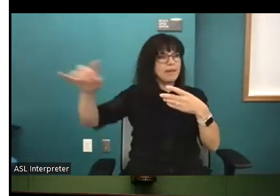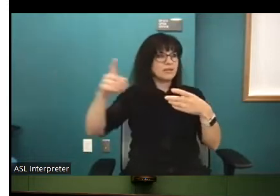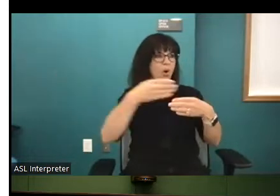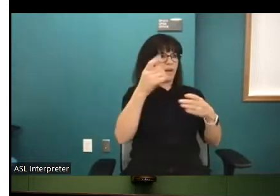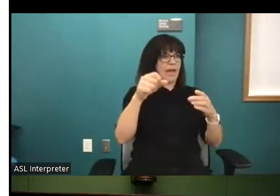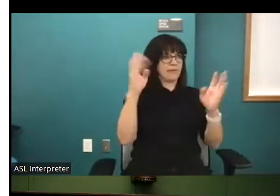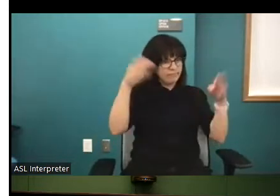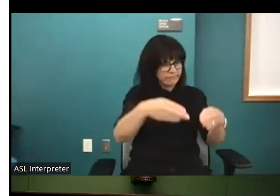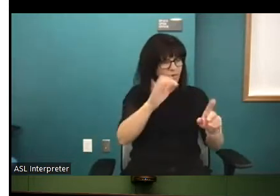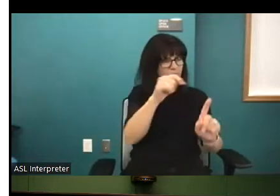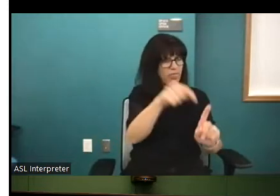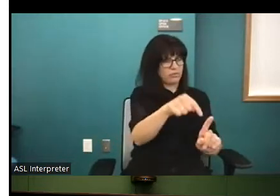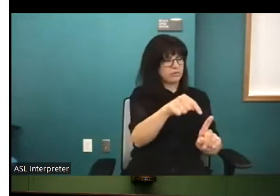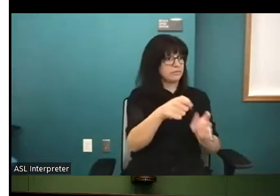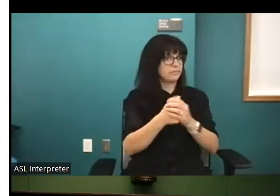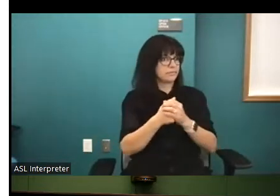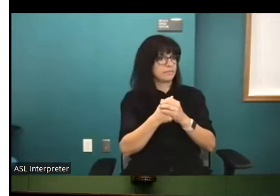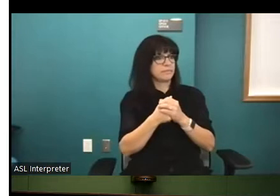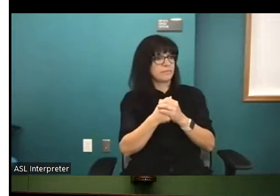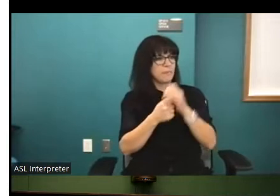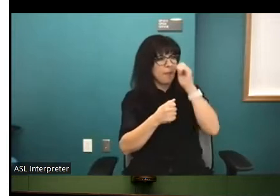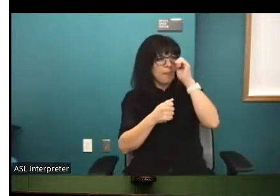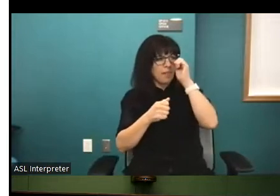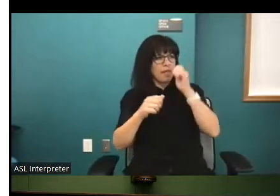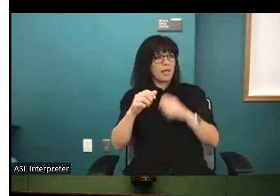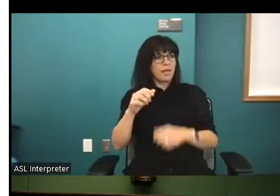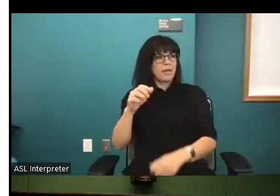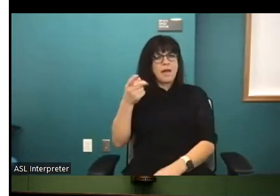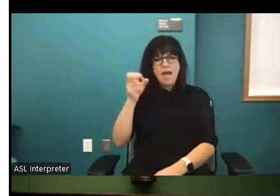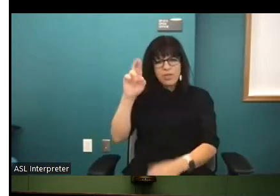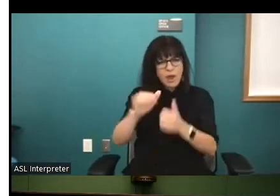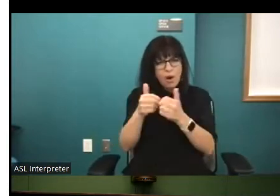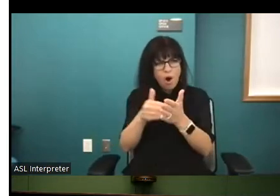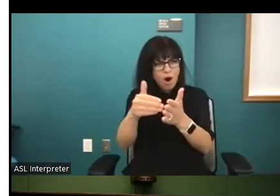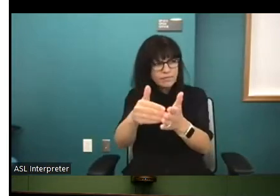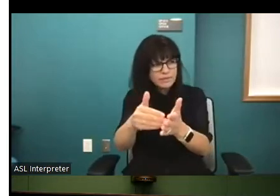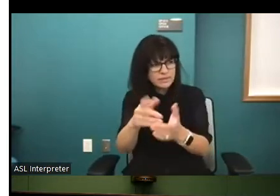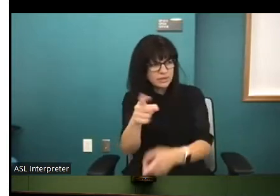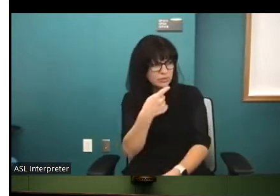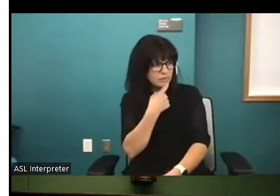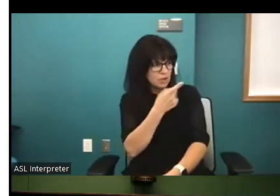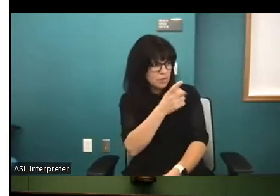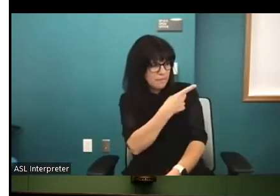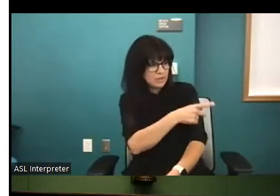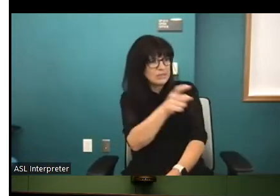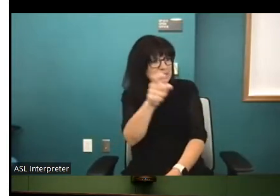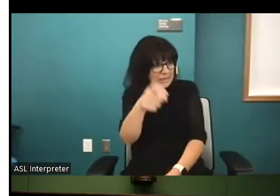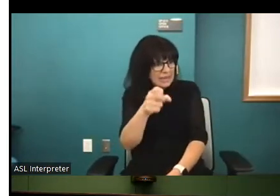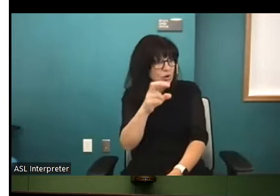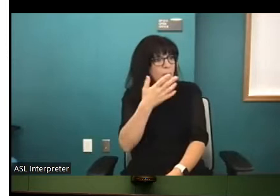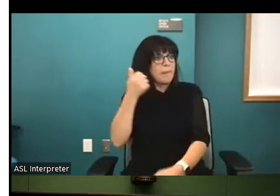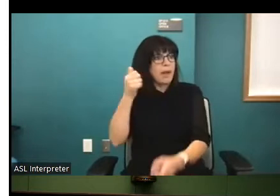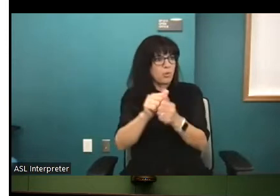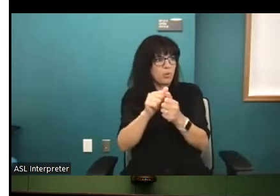that other area. Yeah, exactly, How exactly. often would you say your patients need or do better with disabled electrodes?